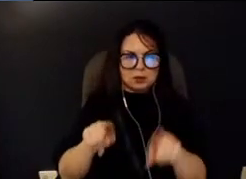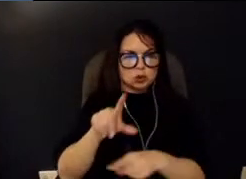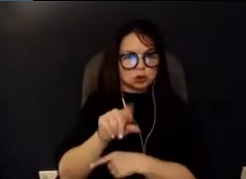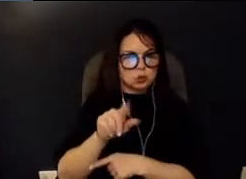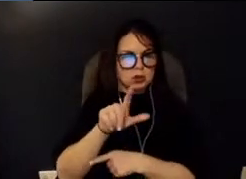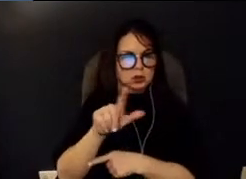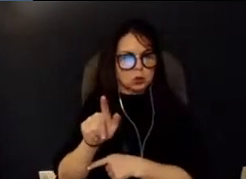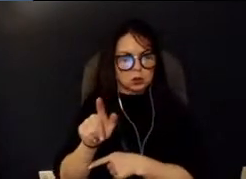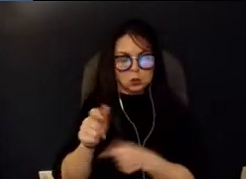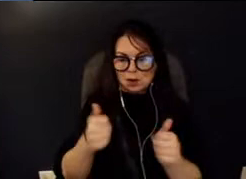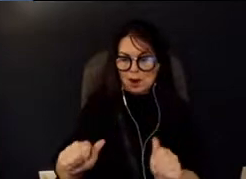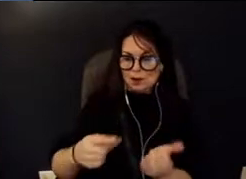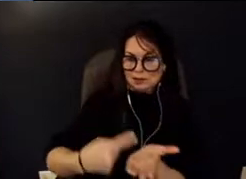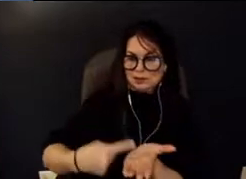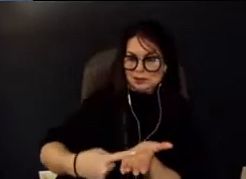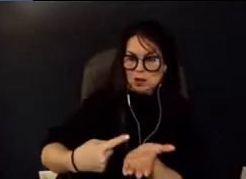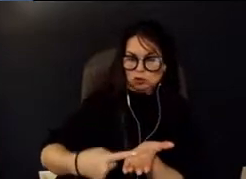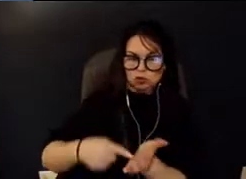motion?